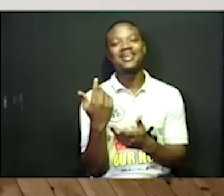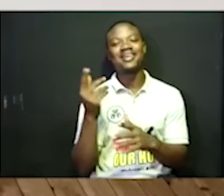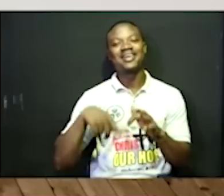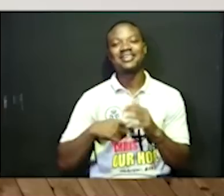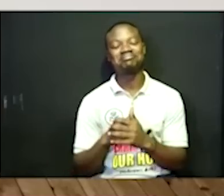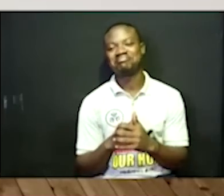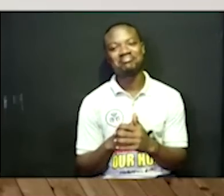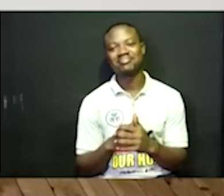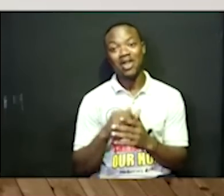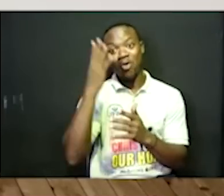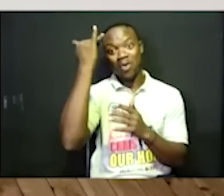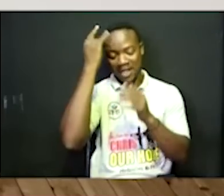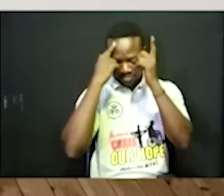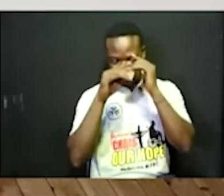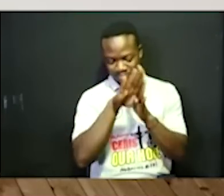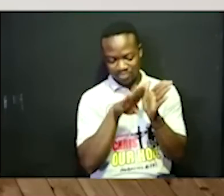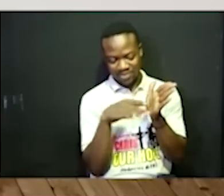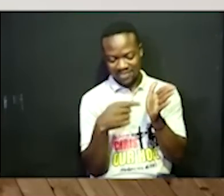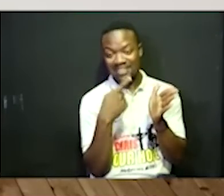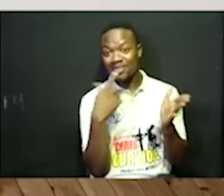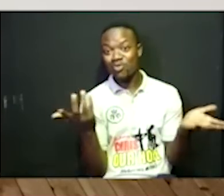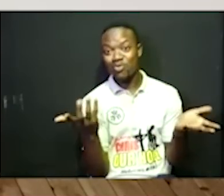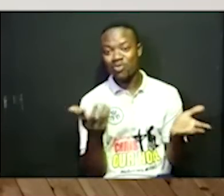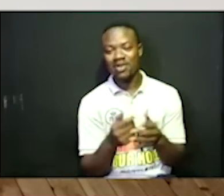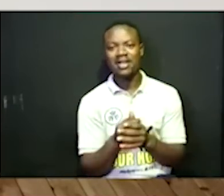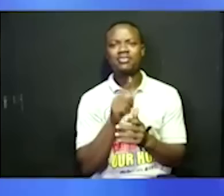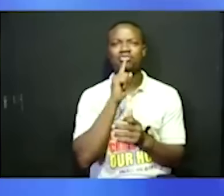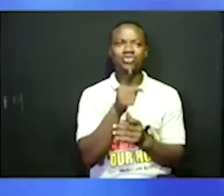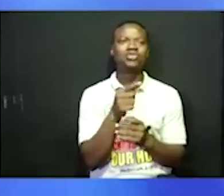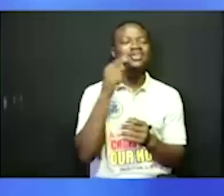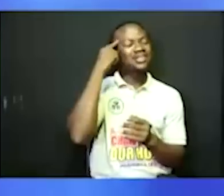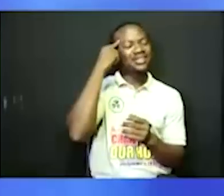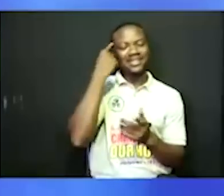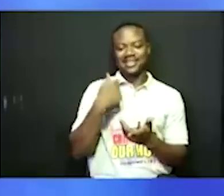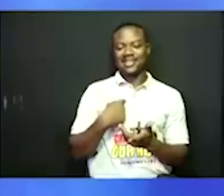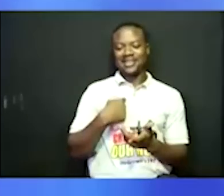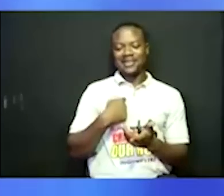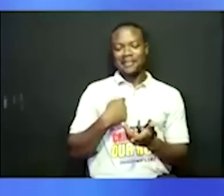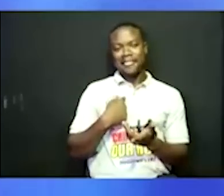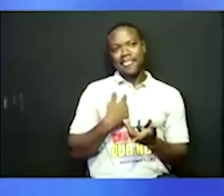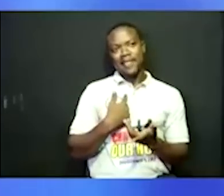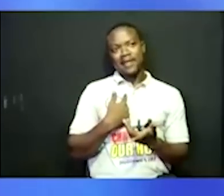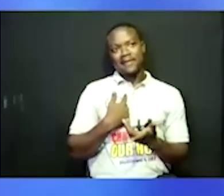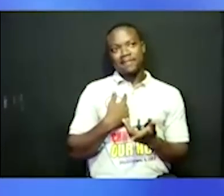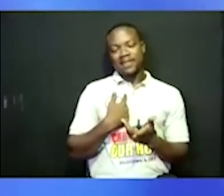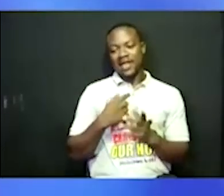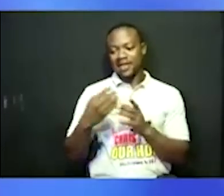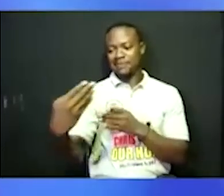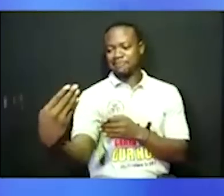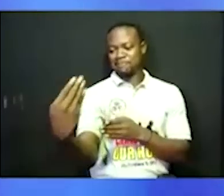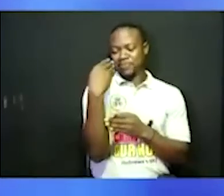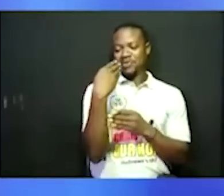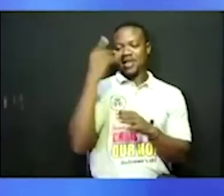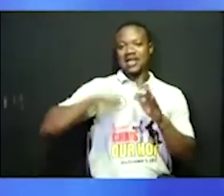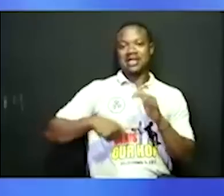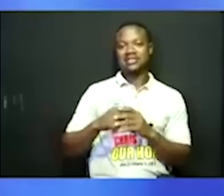Because the scripture says, it is impossible that no offense should not